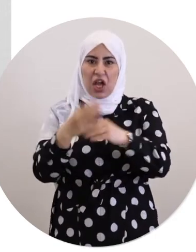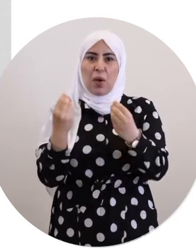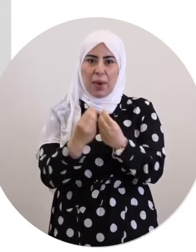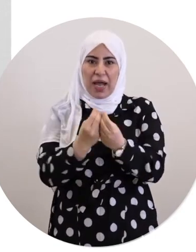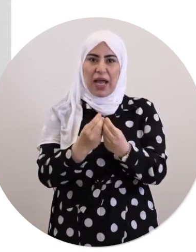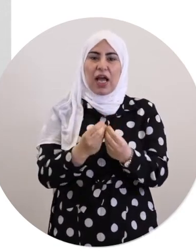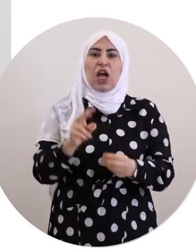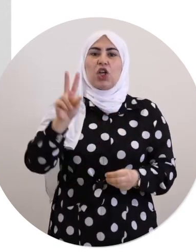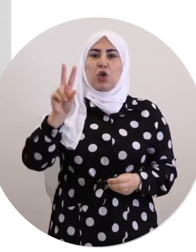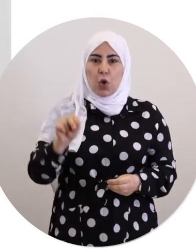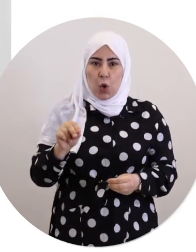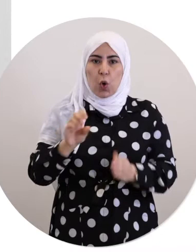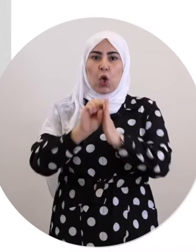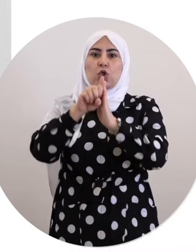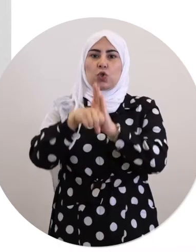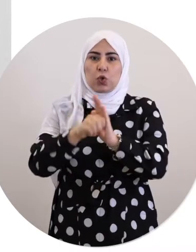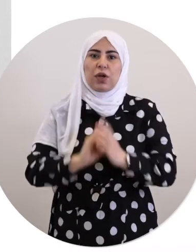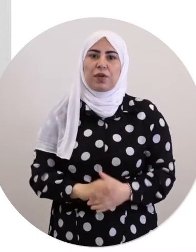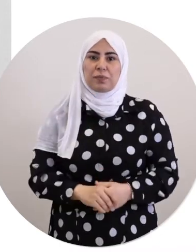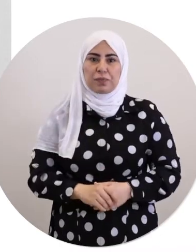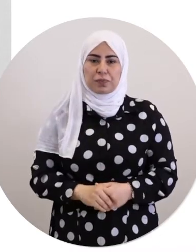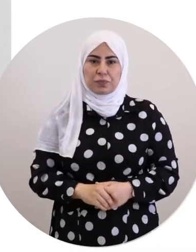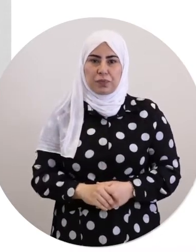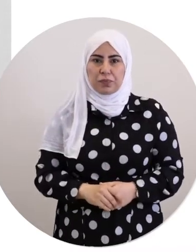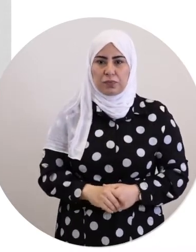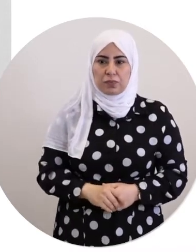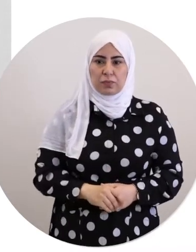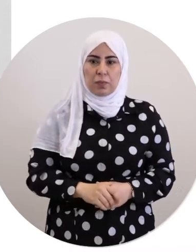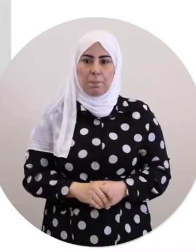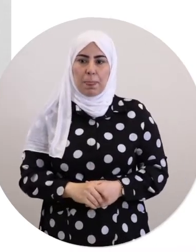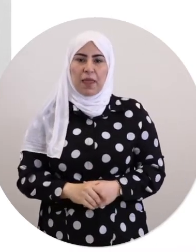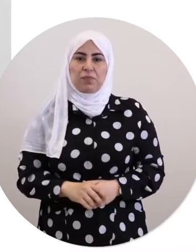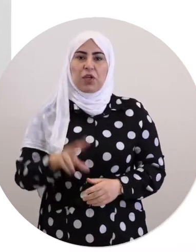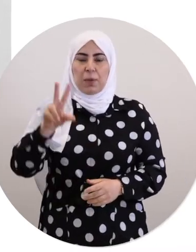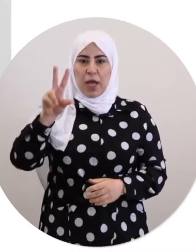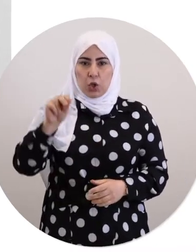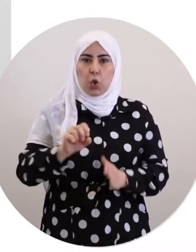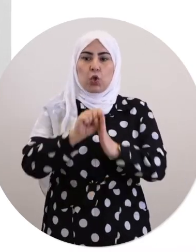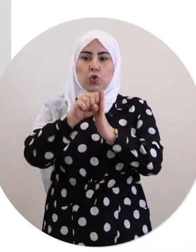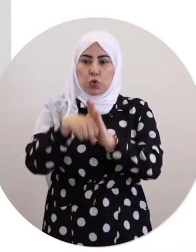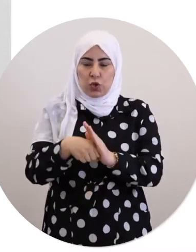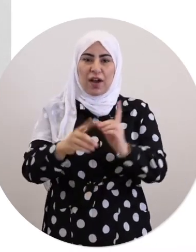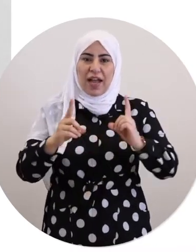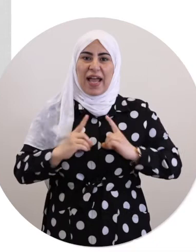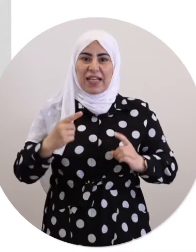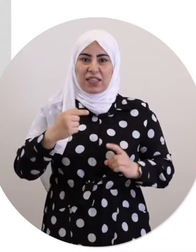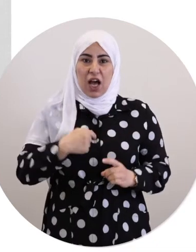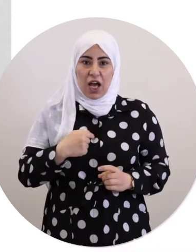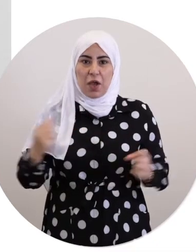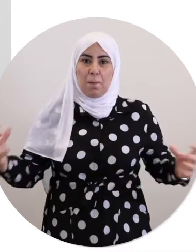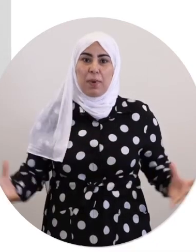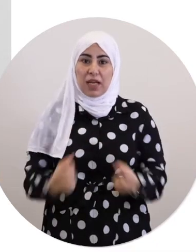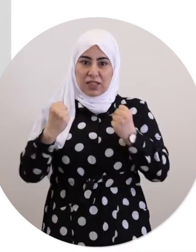as, when you want to invert it, you're going to go with no sooner. No sooner, then you're going to add what?